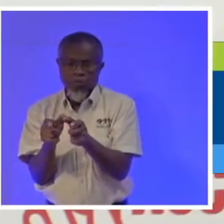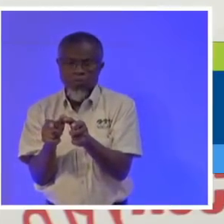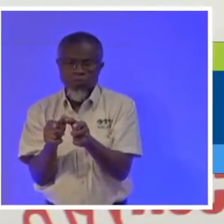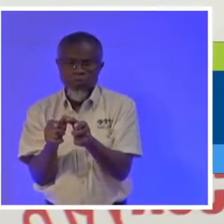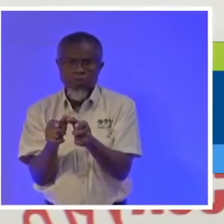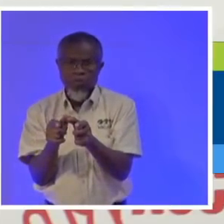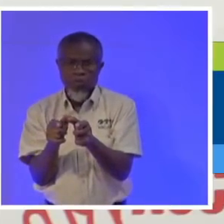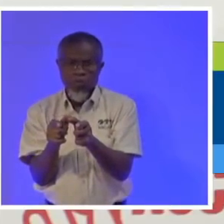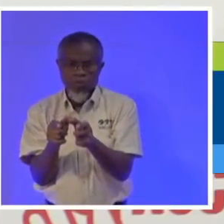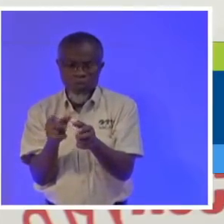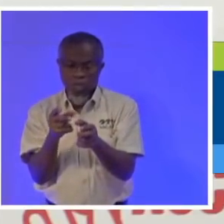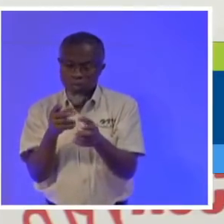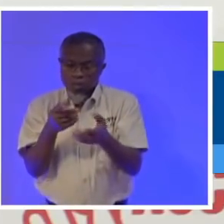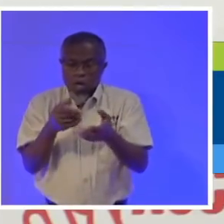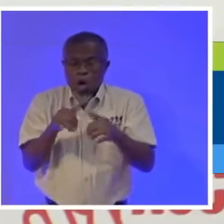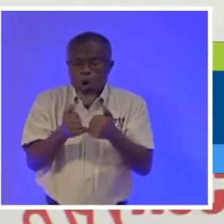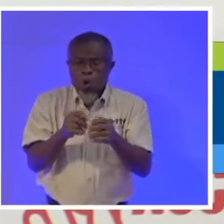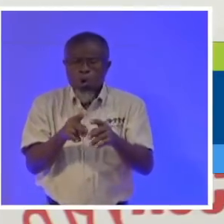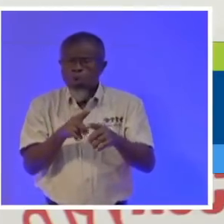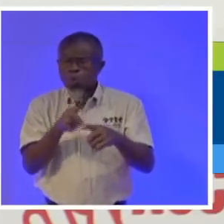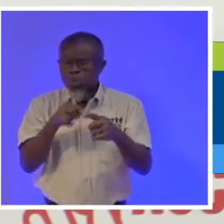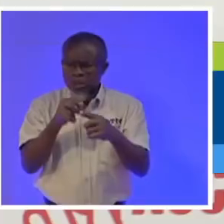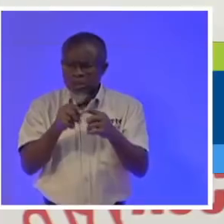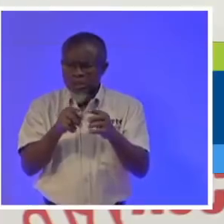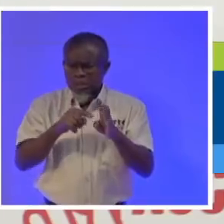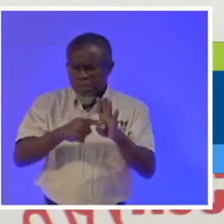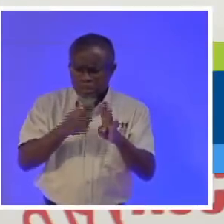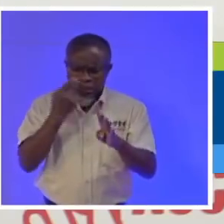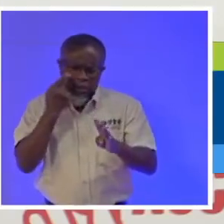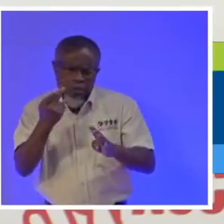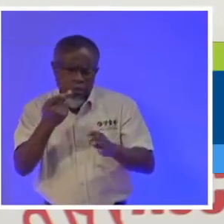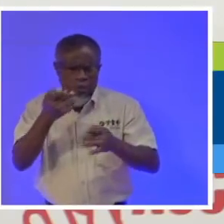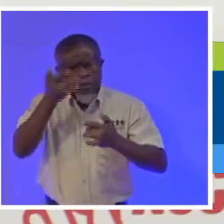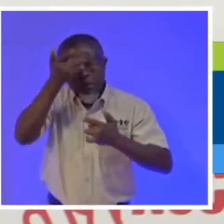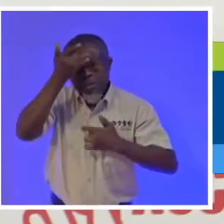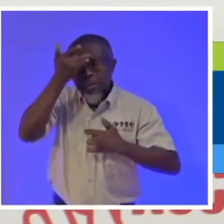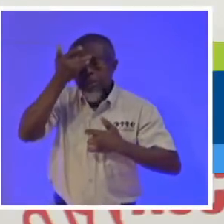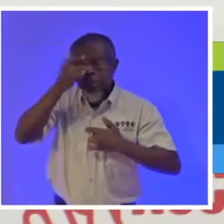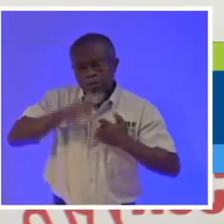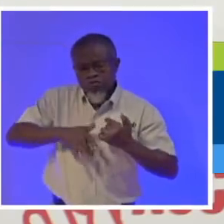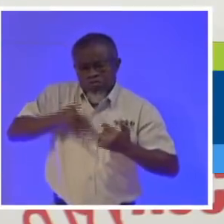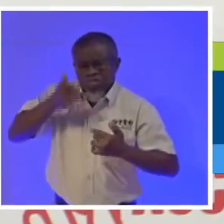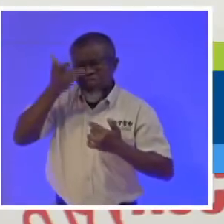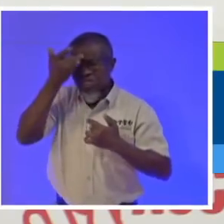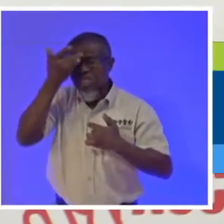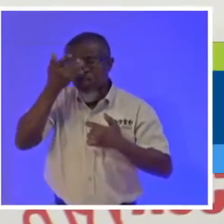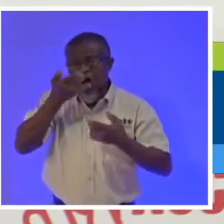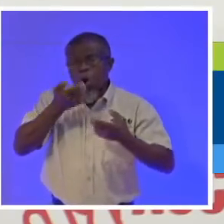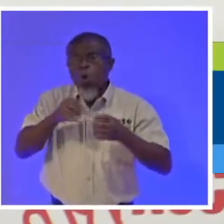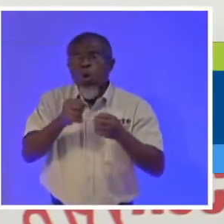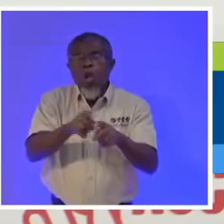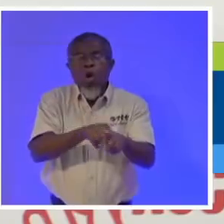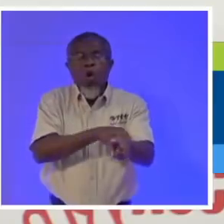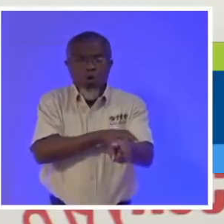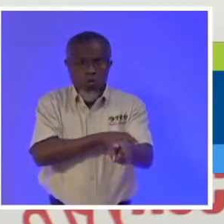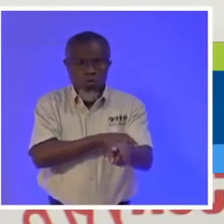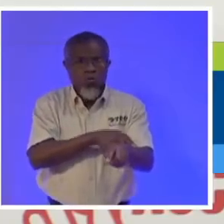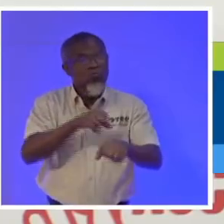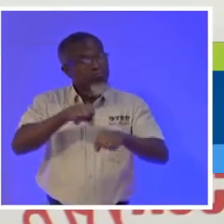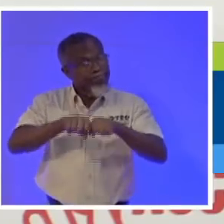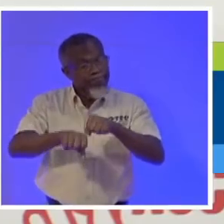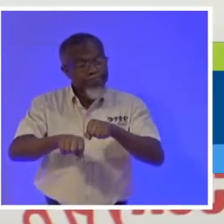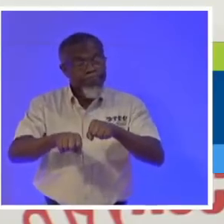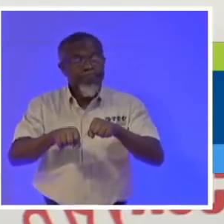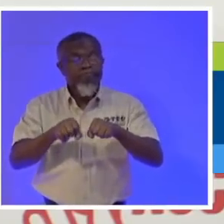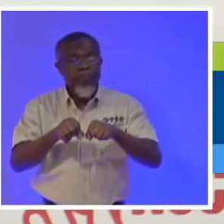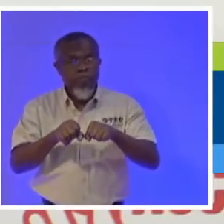been demonstrated as the pandemic unfolds. The isolation period for those who are infected has